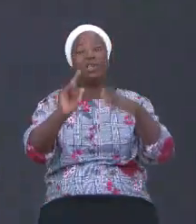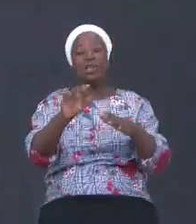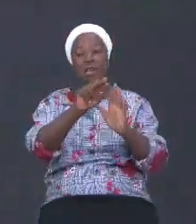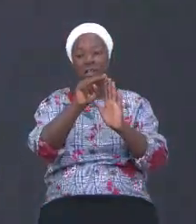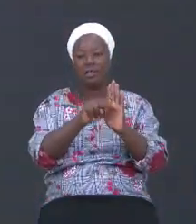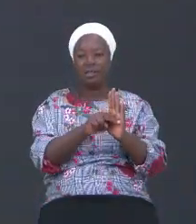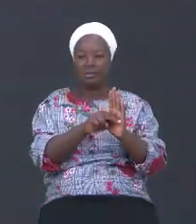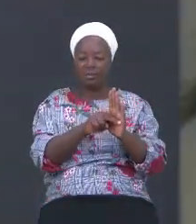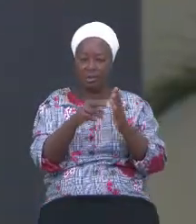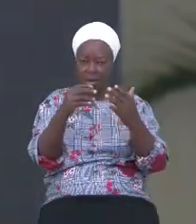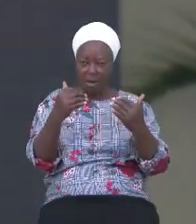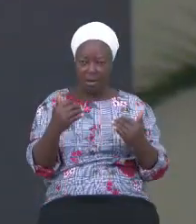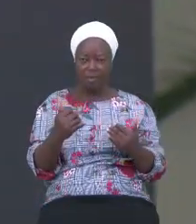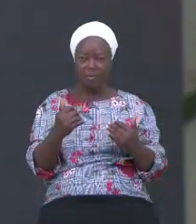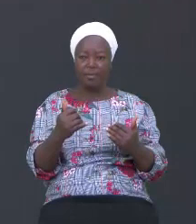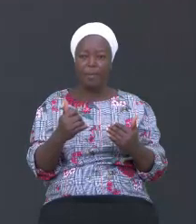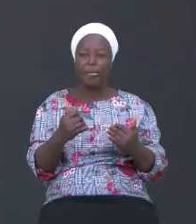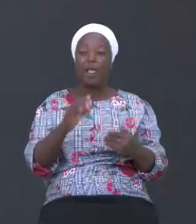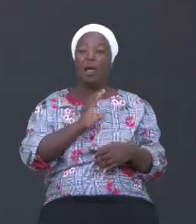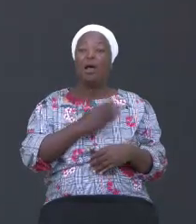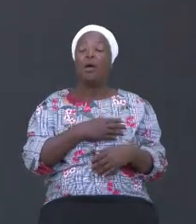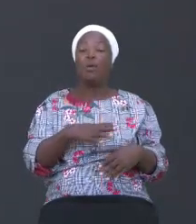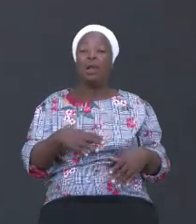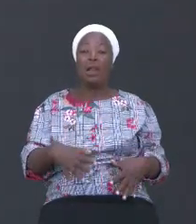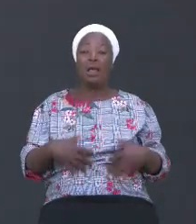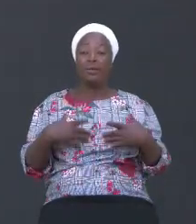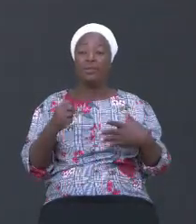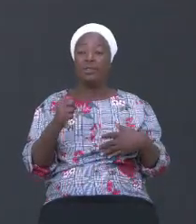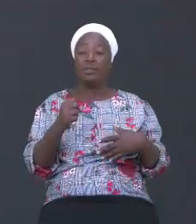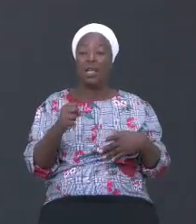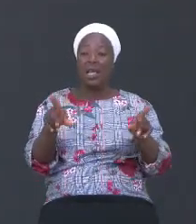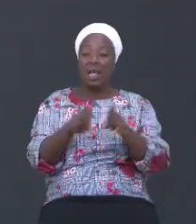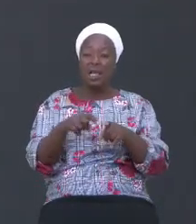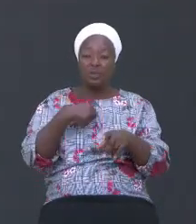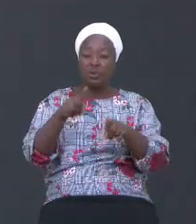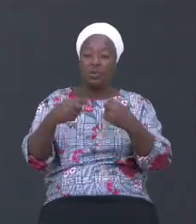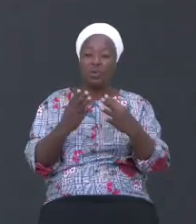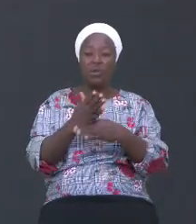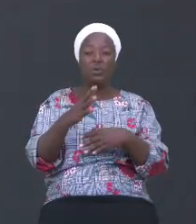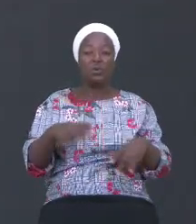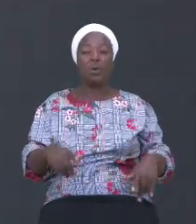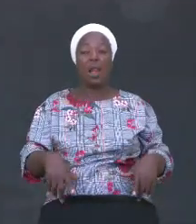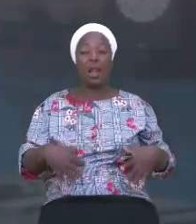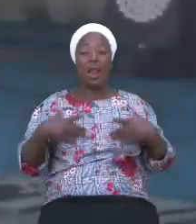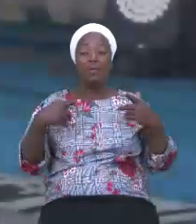heavenliness. Now, our lives, as we go through life like